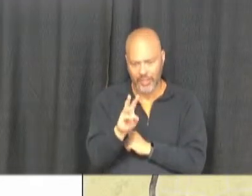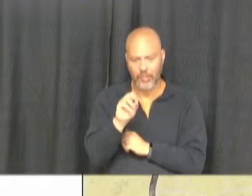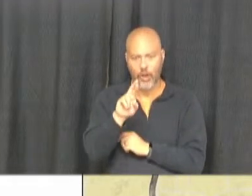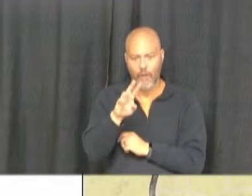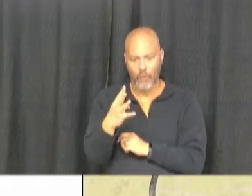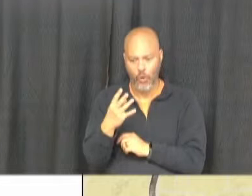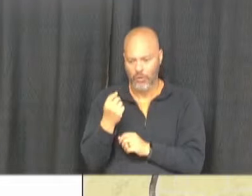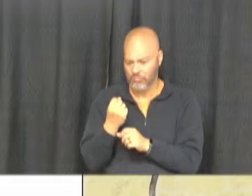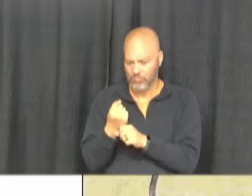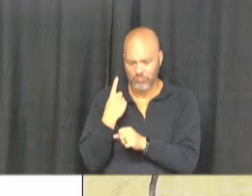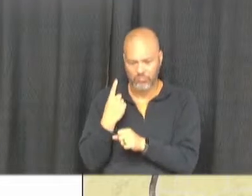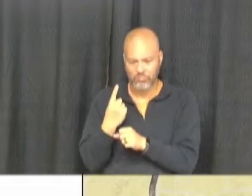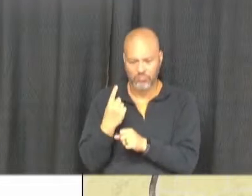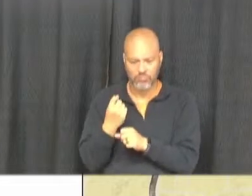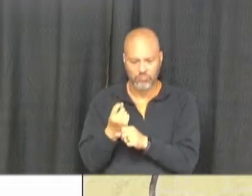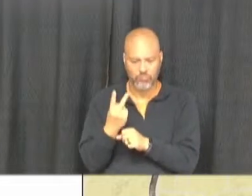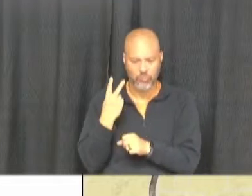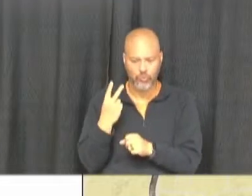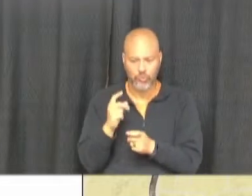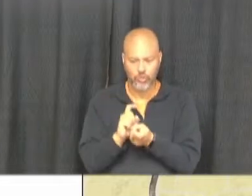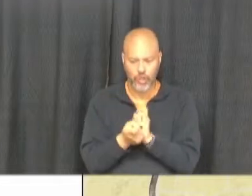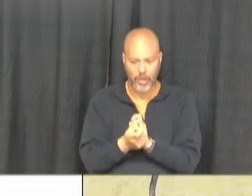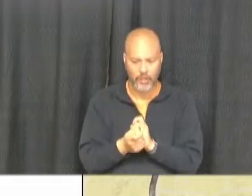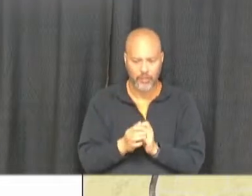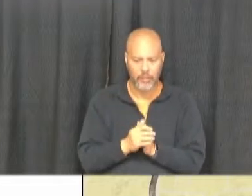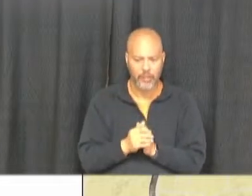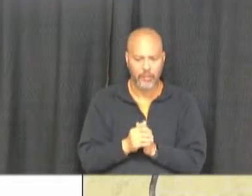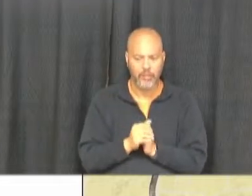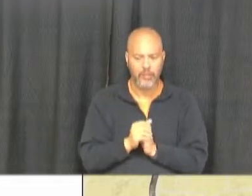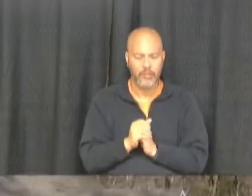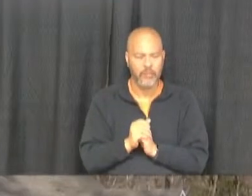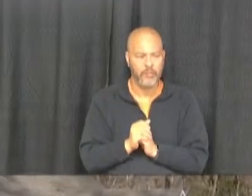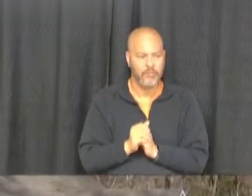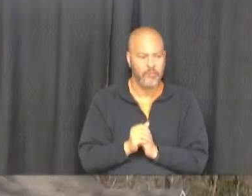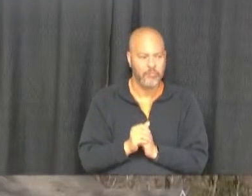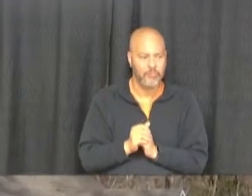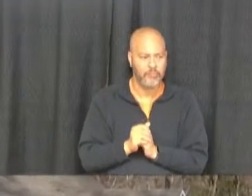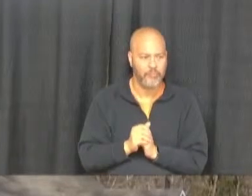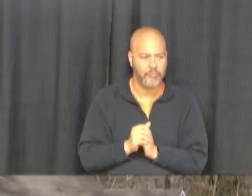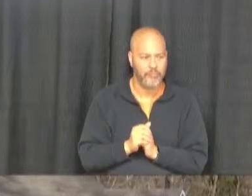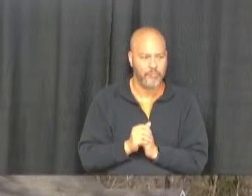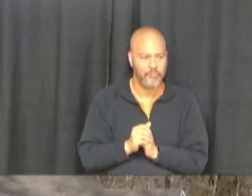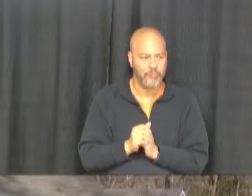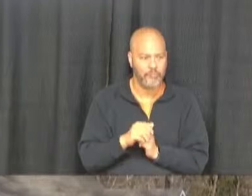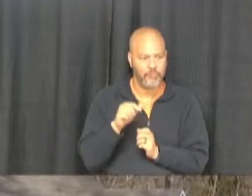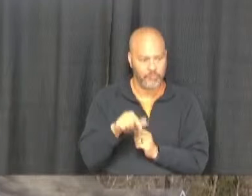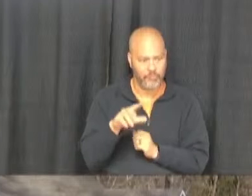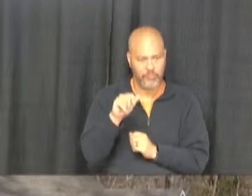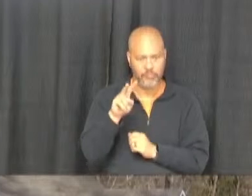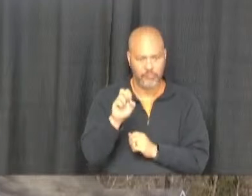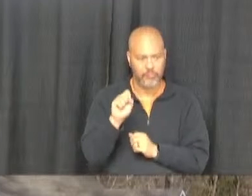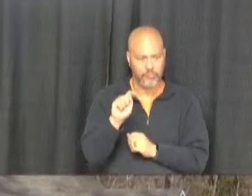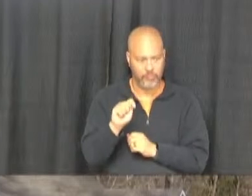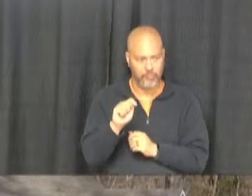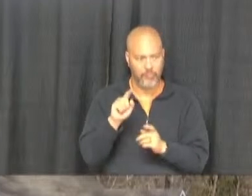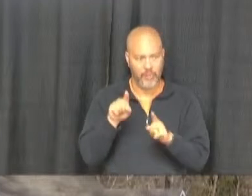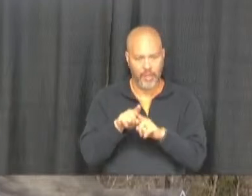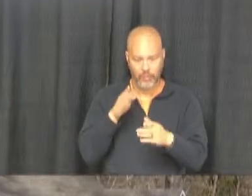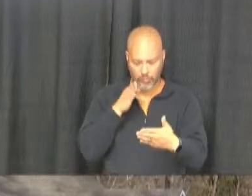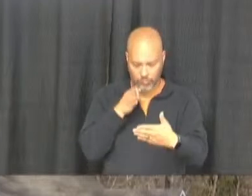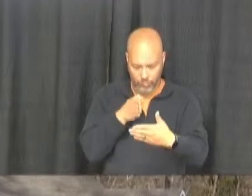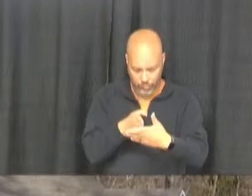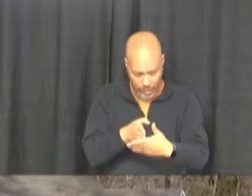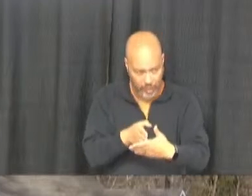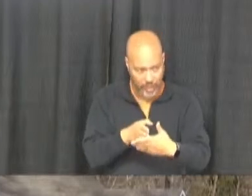year or two over there, some of them by the same applicant. This is Cave Street. As you approach the end of